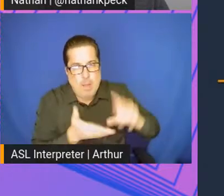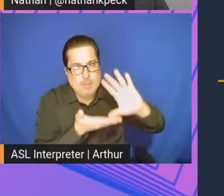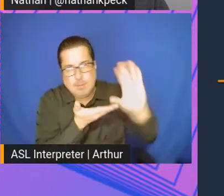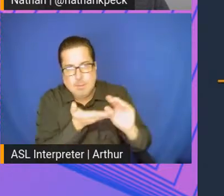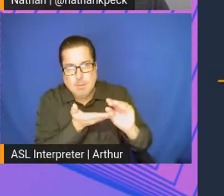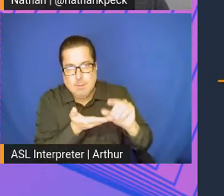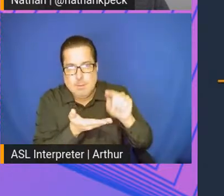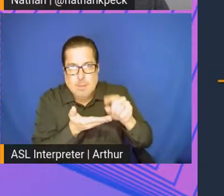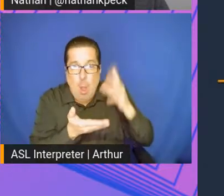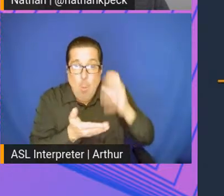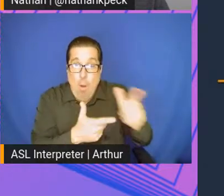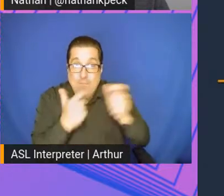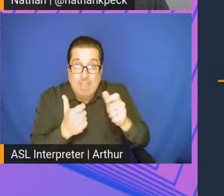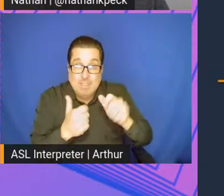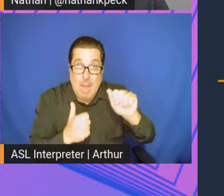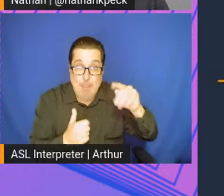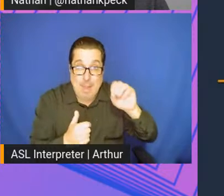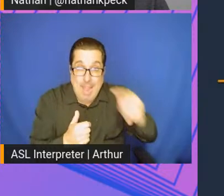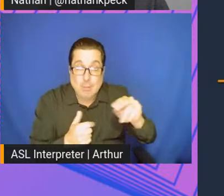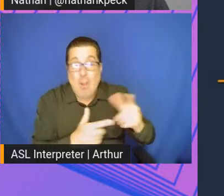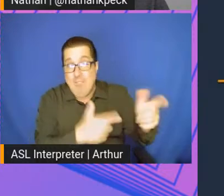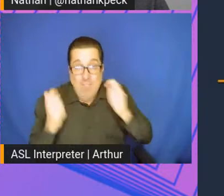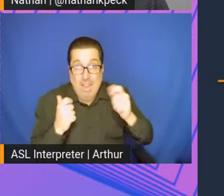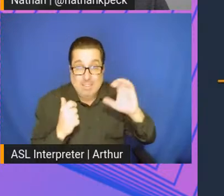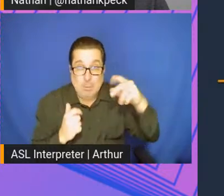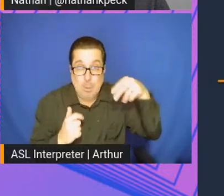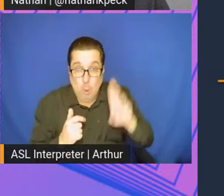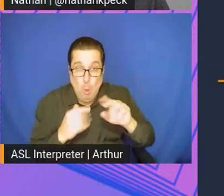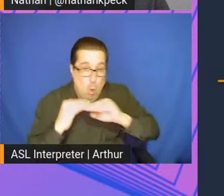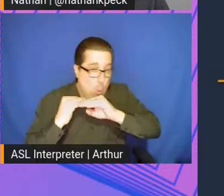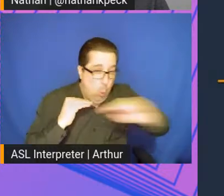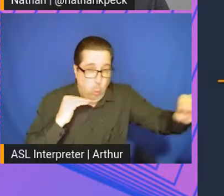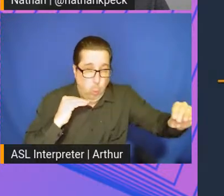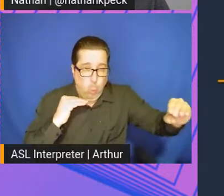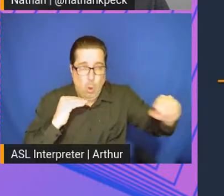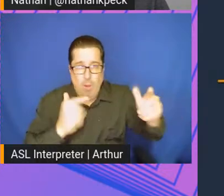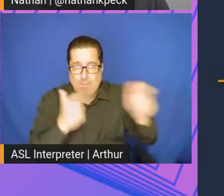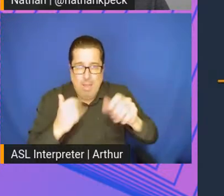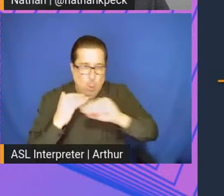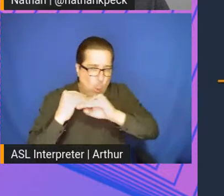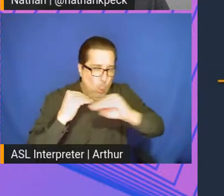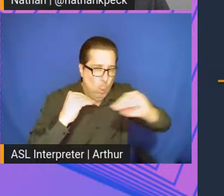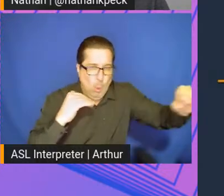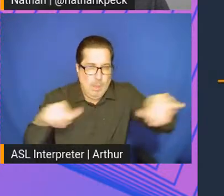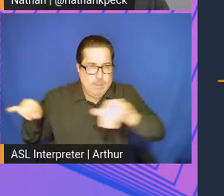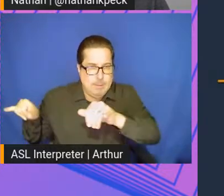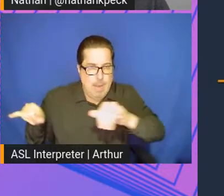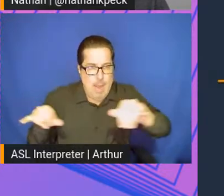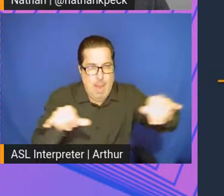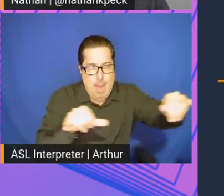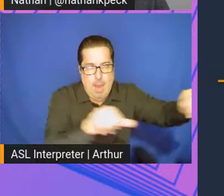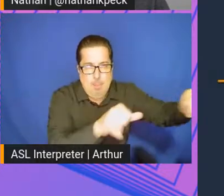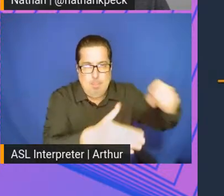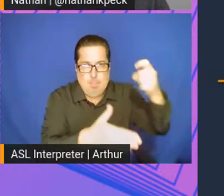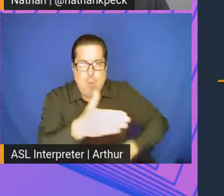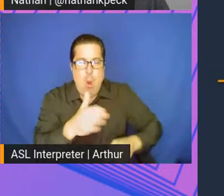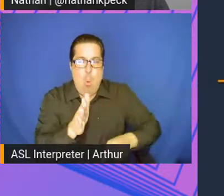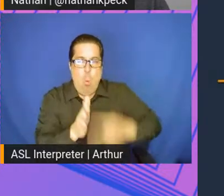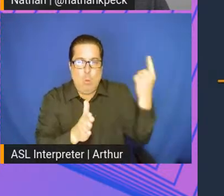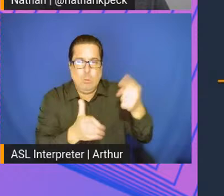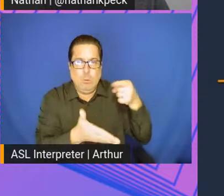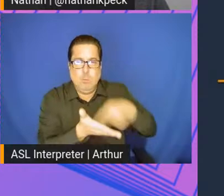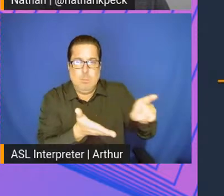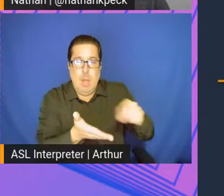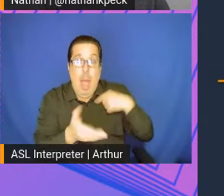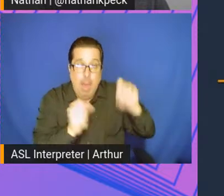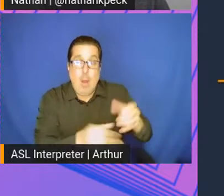applications running on faster CPU cores for the same price, meaning that I can serve more requests per